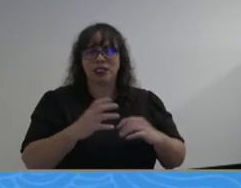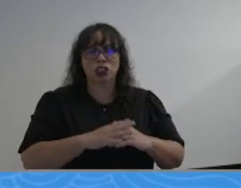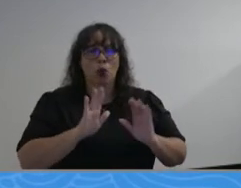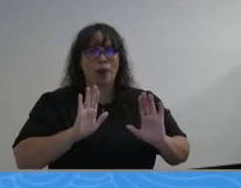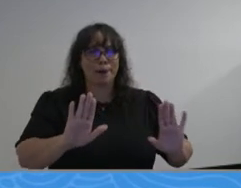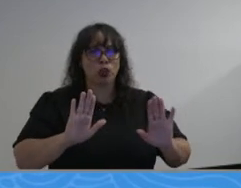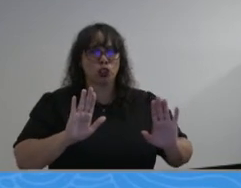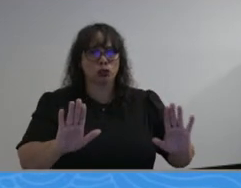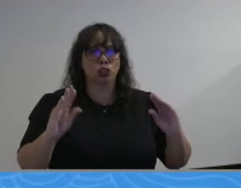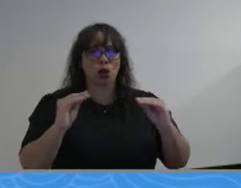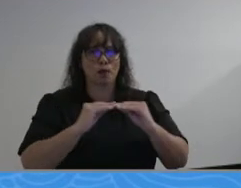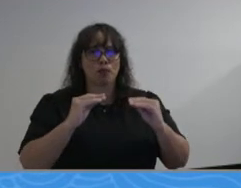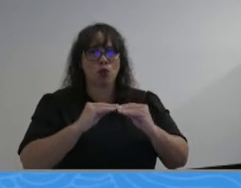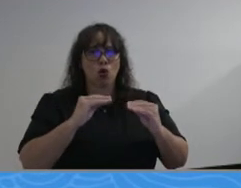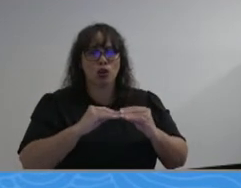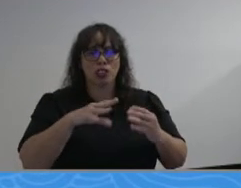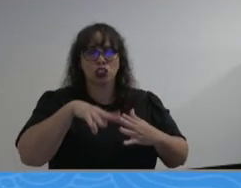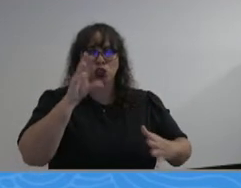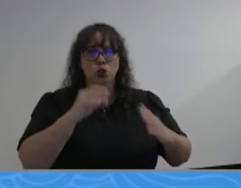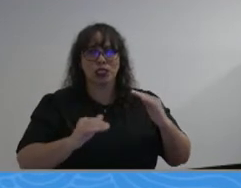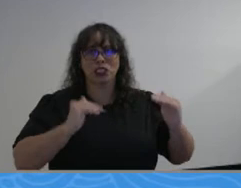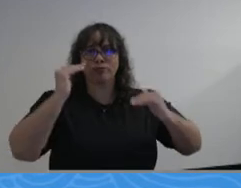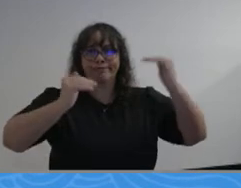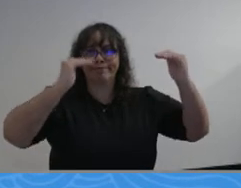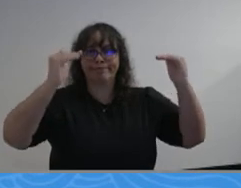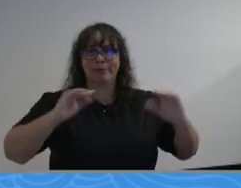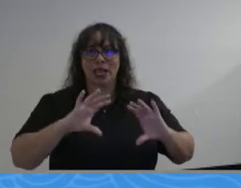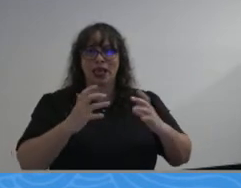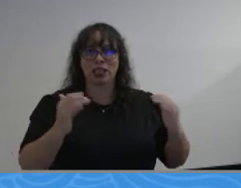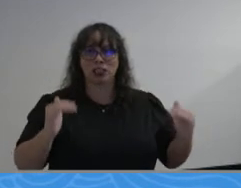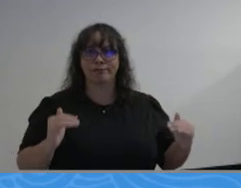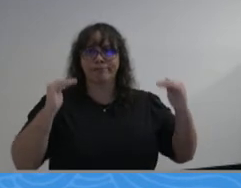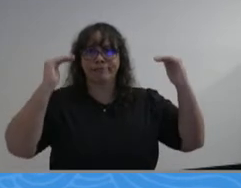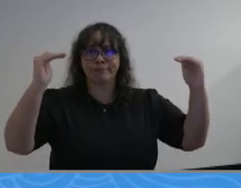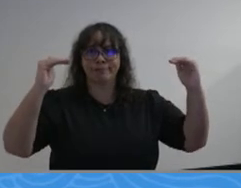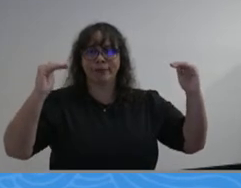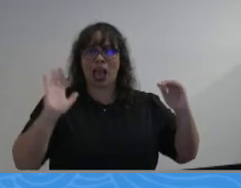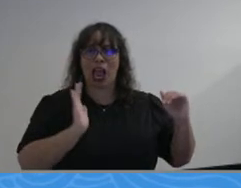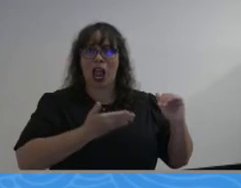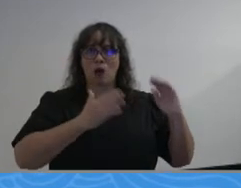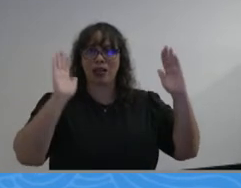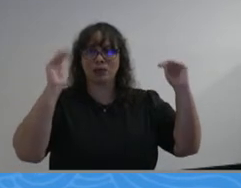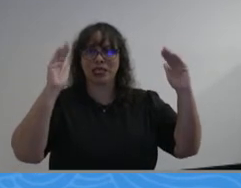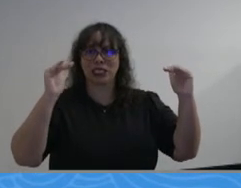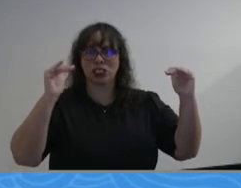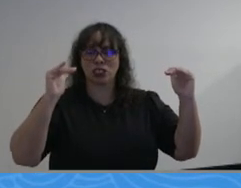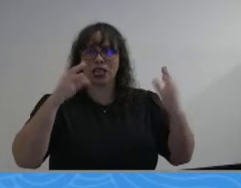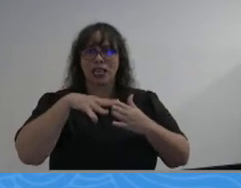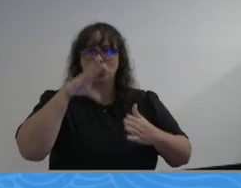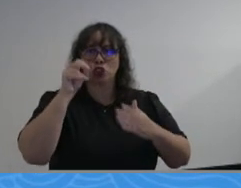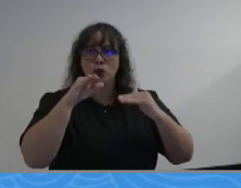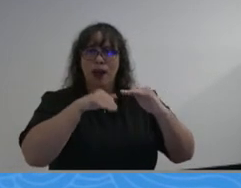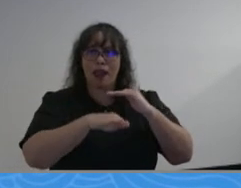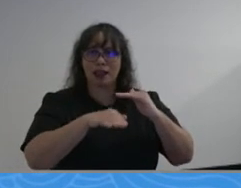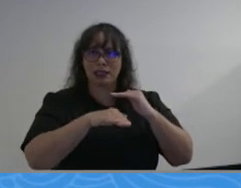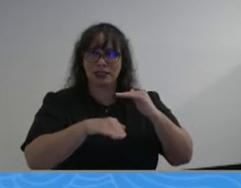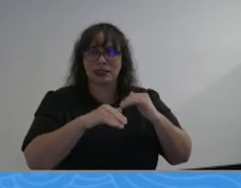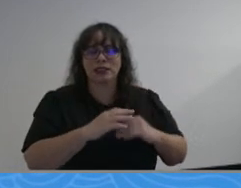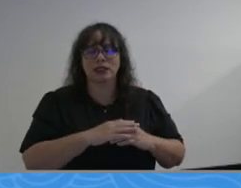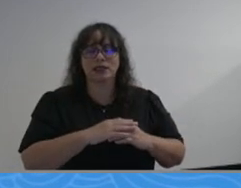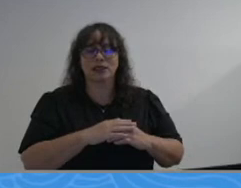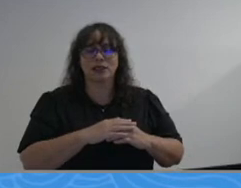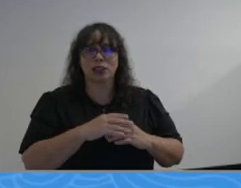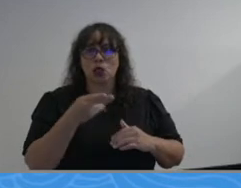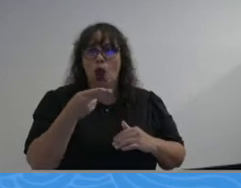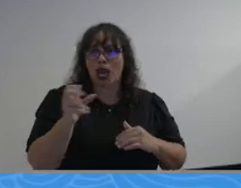pushing more and more students into accelerated courses to really raise the bar in terms of our expectations and for student access into high